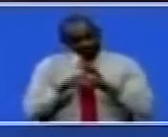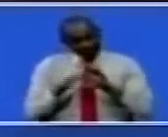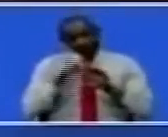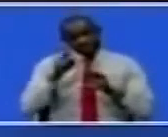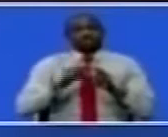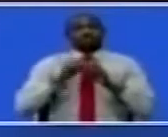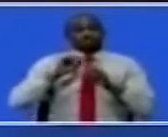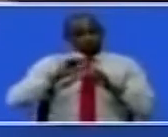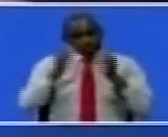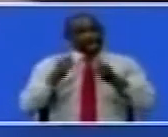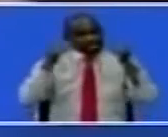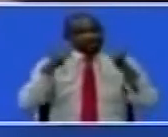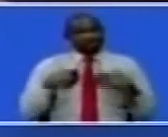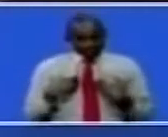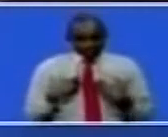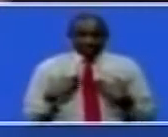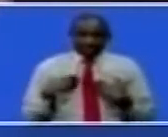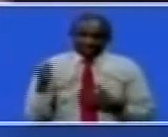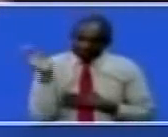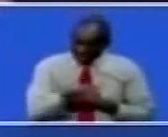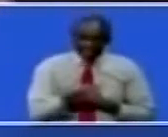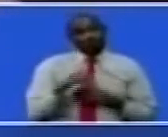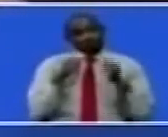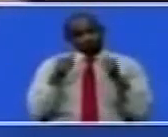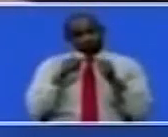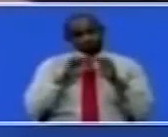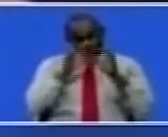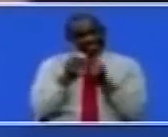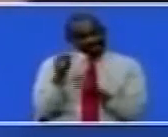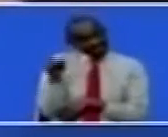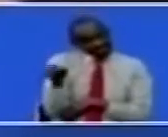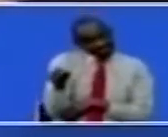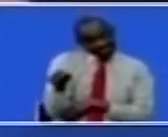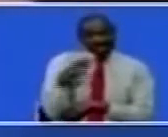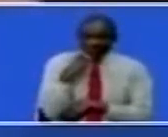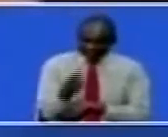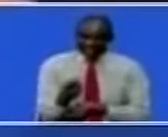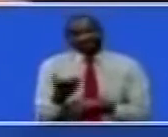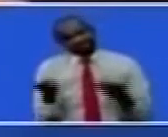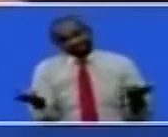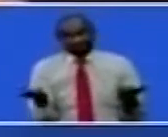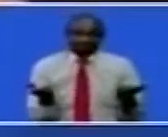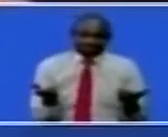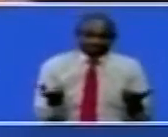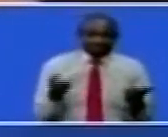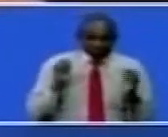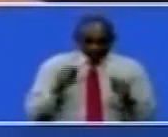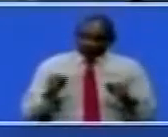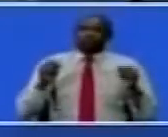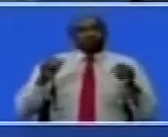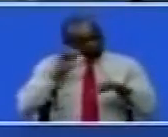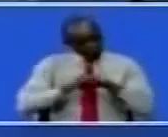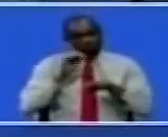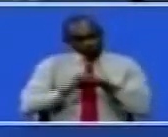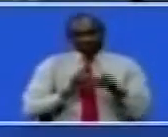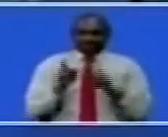winning side, but to win back-to-back World Cups, and so I guess have the finish on what's been an amazing career.